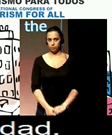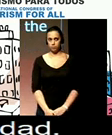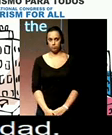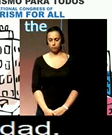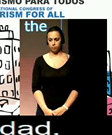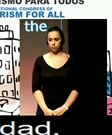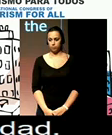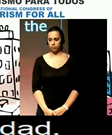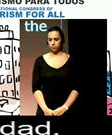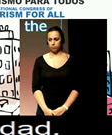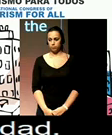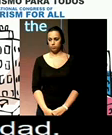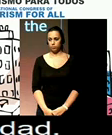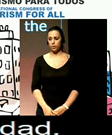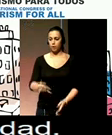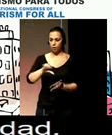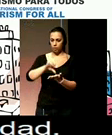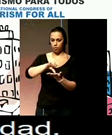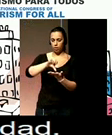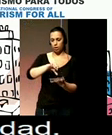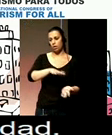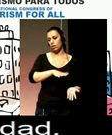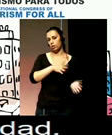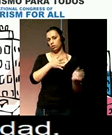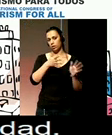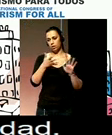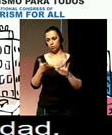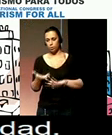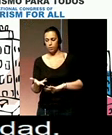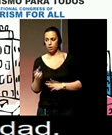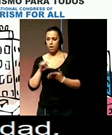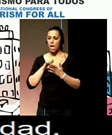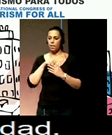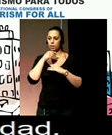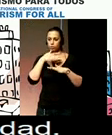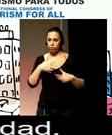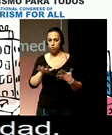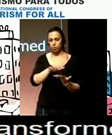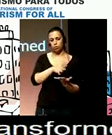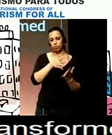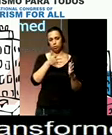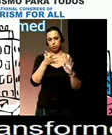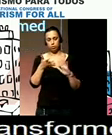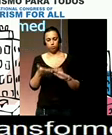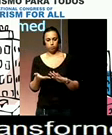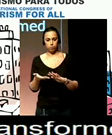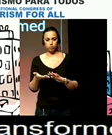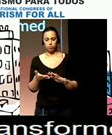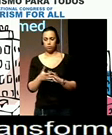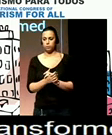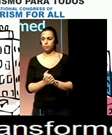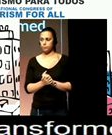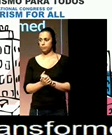of Athens. Named the unification of the archaeological sites, The pedestrian route consists of